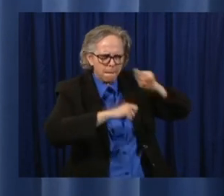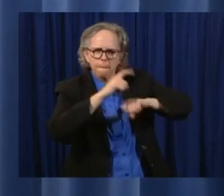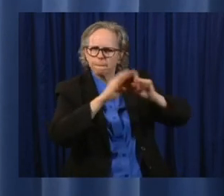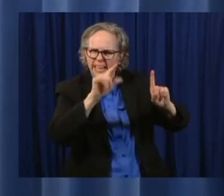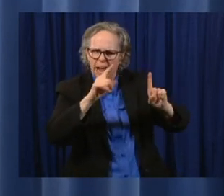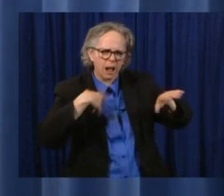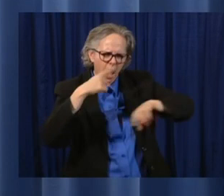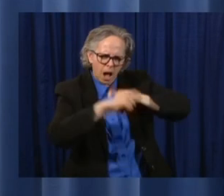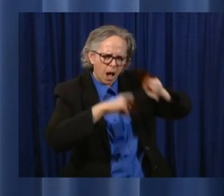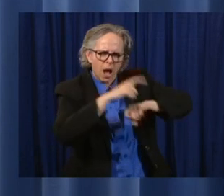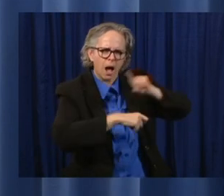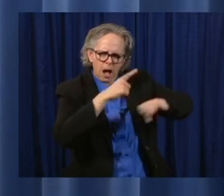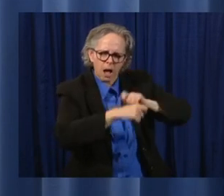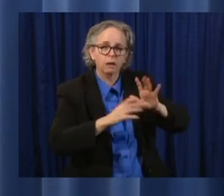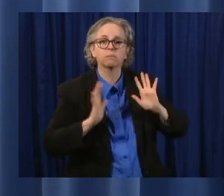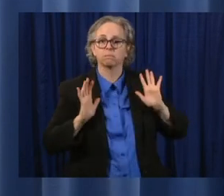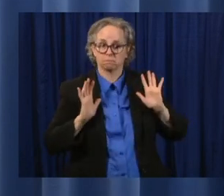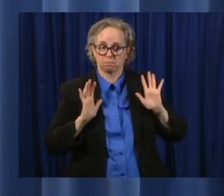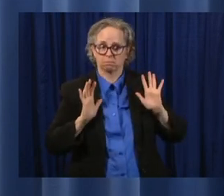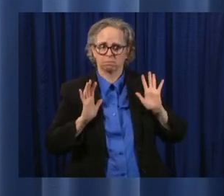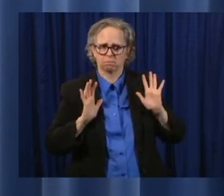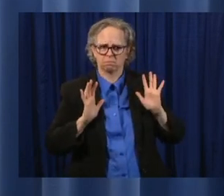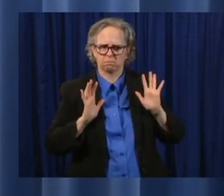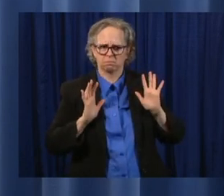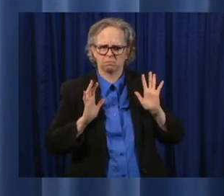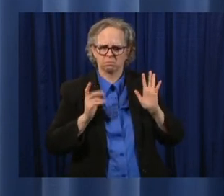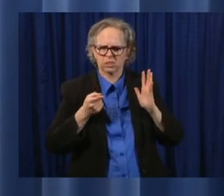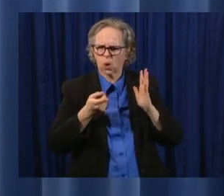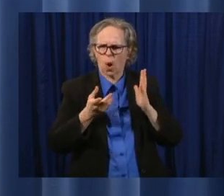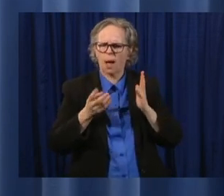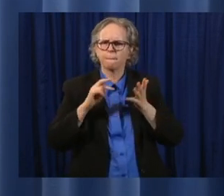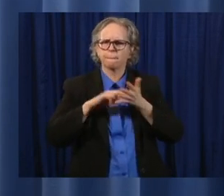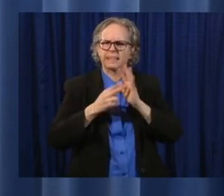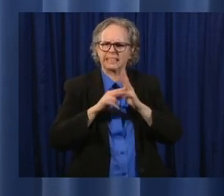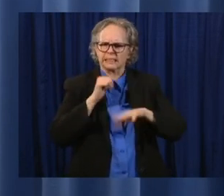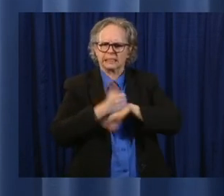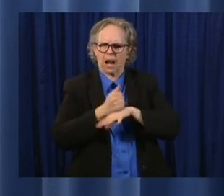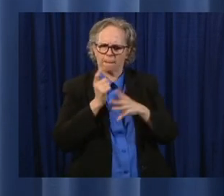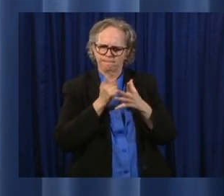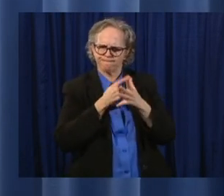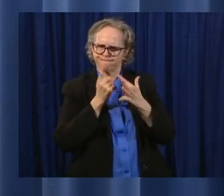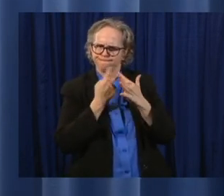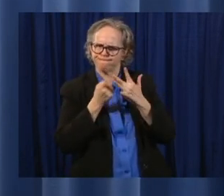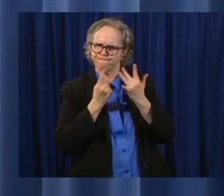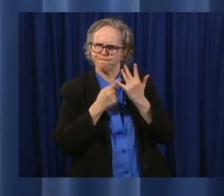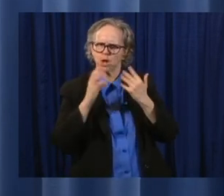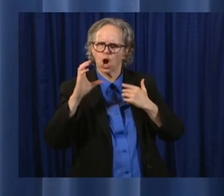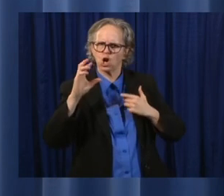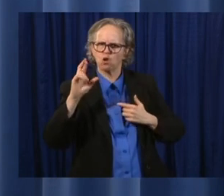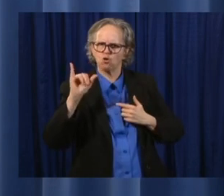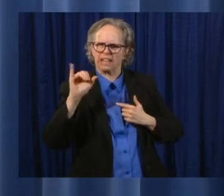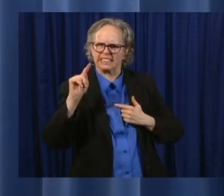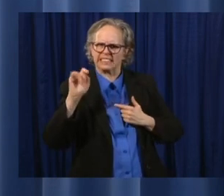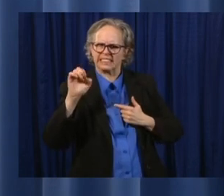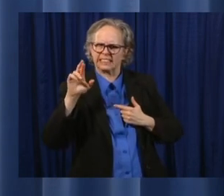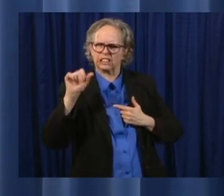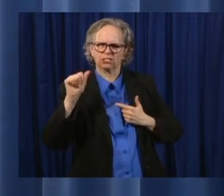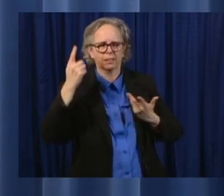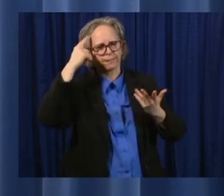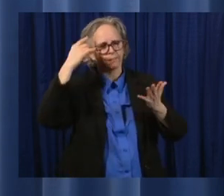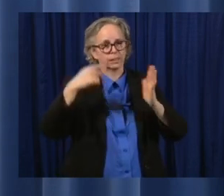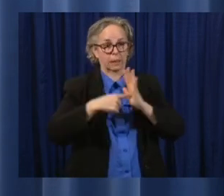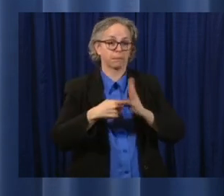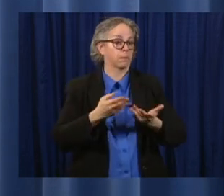What's the criteria? And I think you mentioned this, but I want to go back to it. What's the criteria? Let's say Bill, for